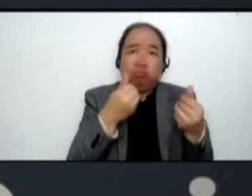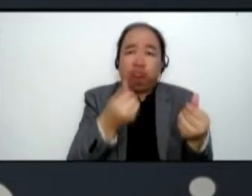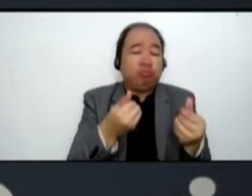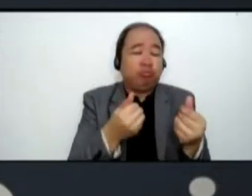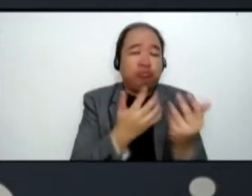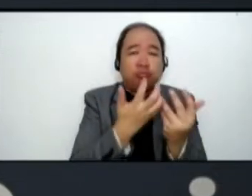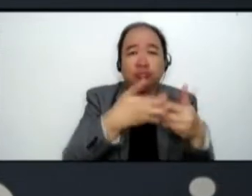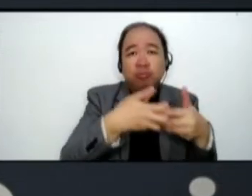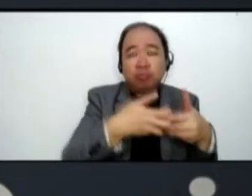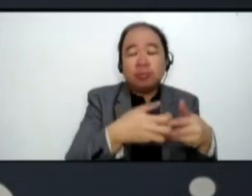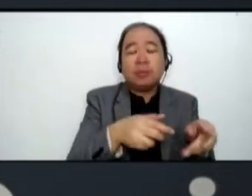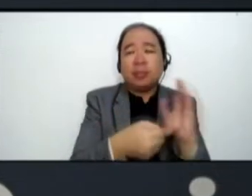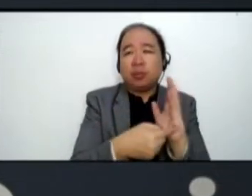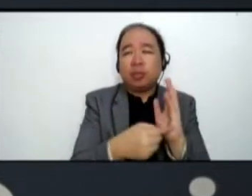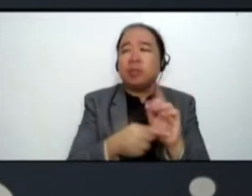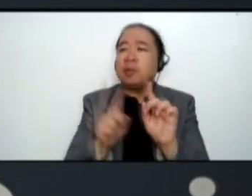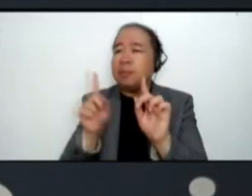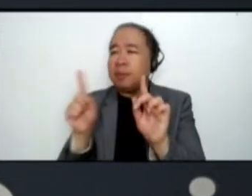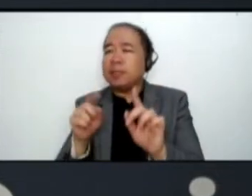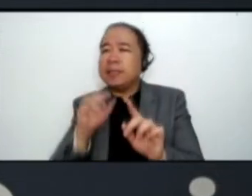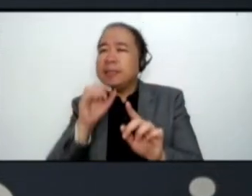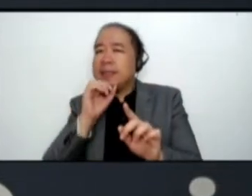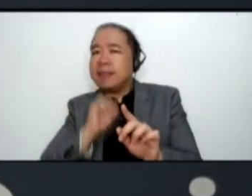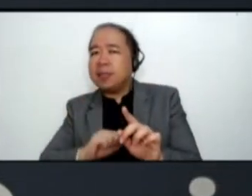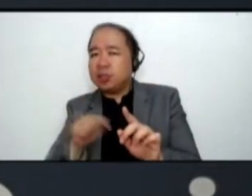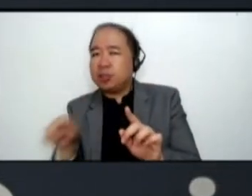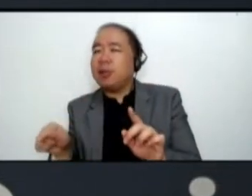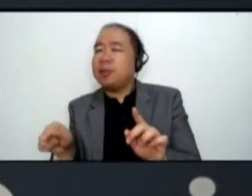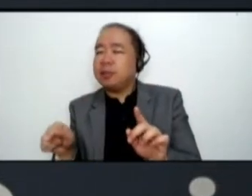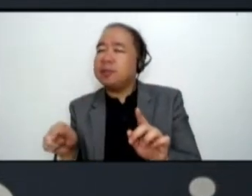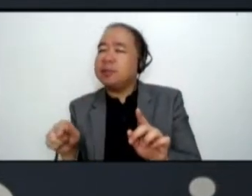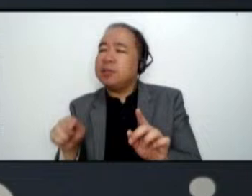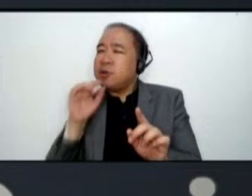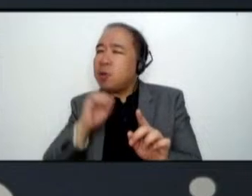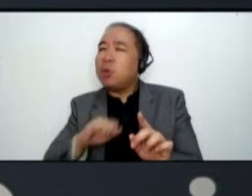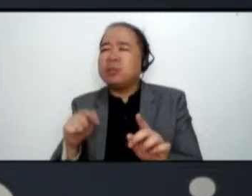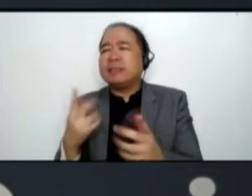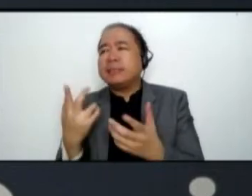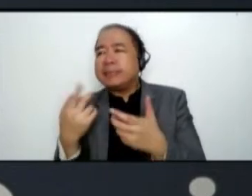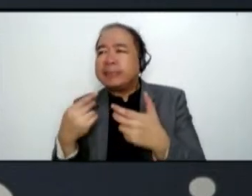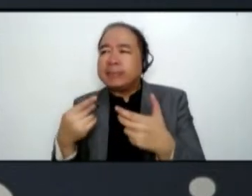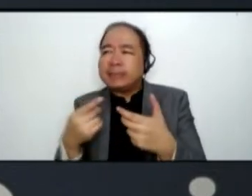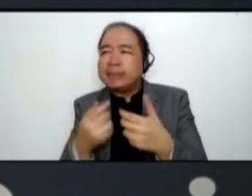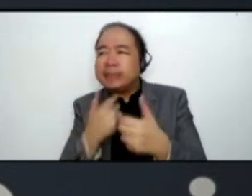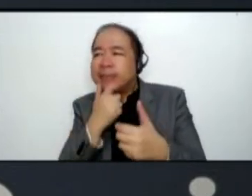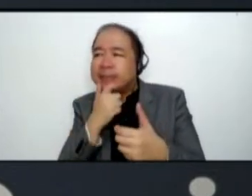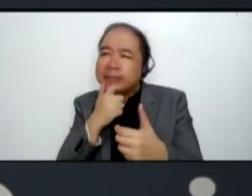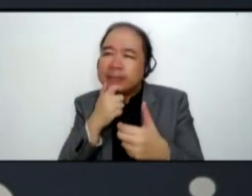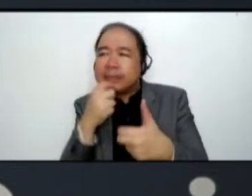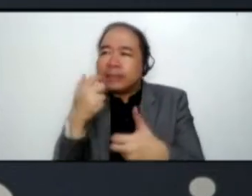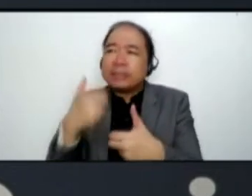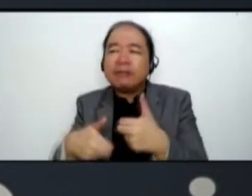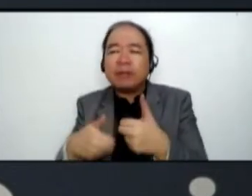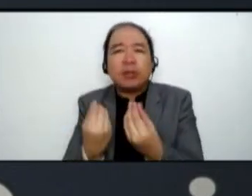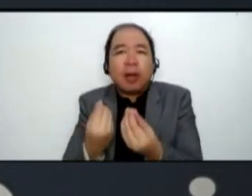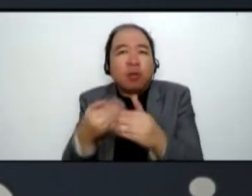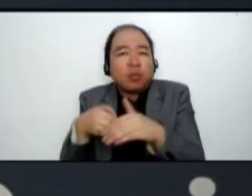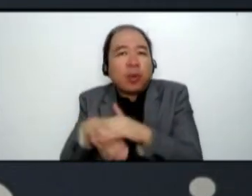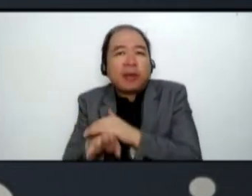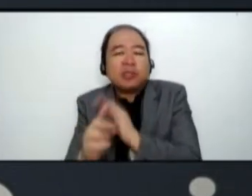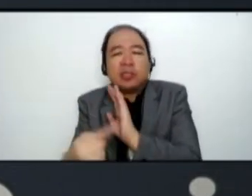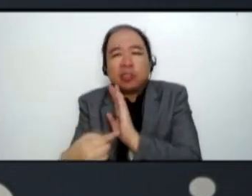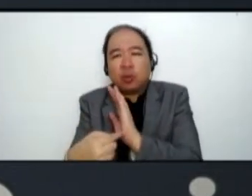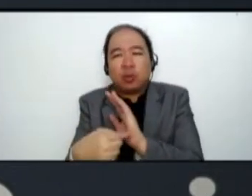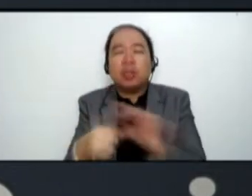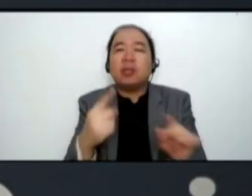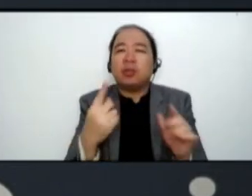in our work. It's called the digital divide, and let me just characterize it a little bit for you. One is at the level of access to devices and smartphones